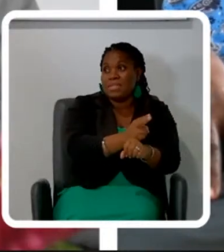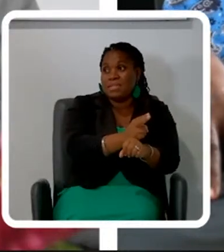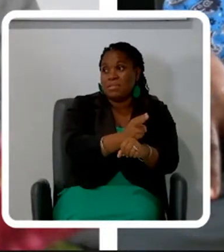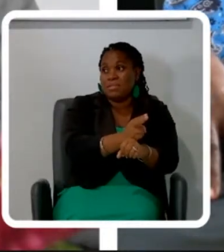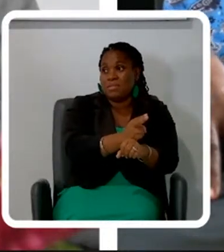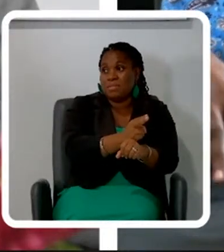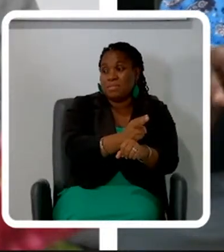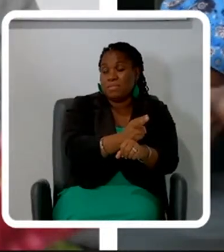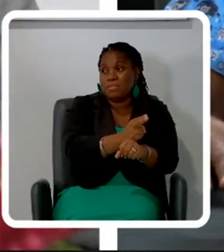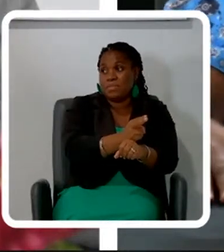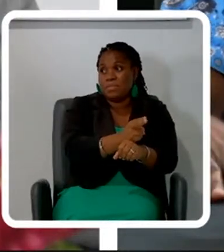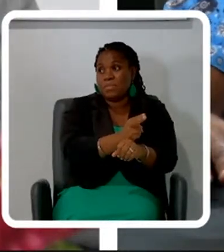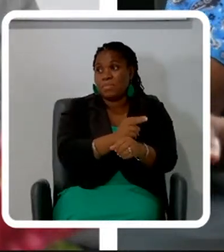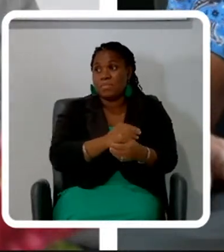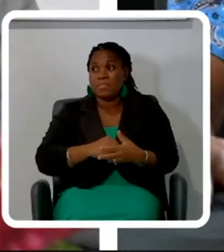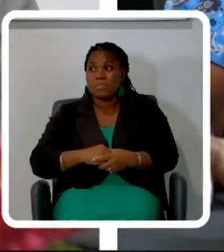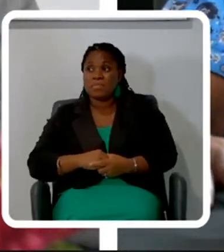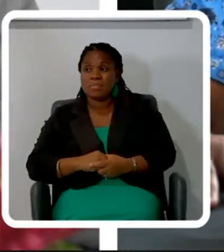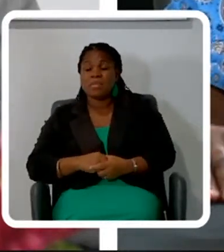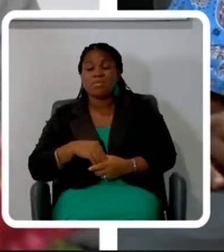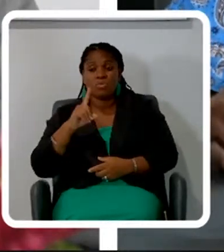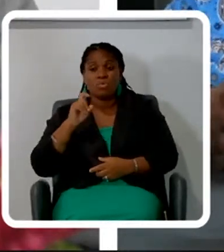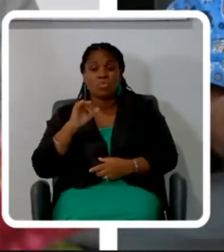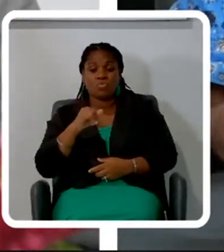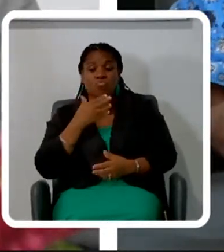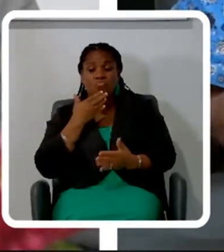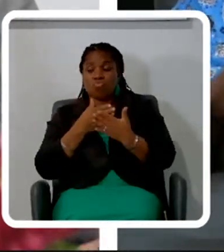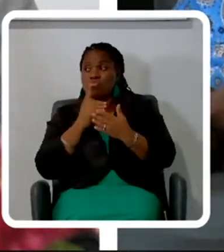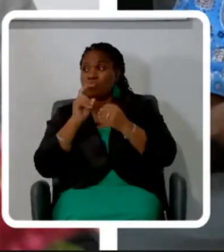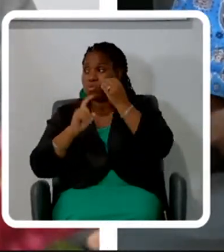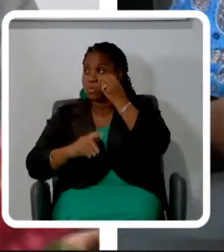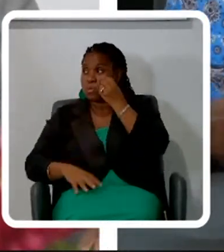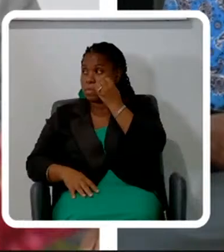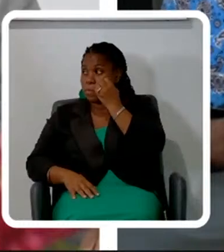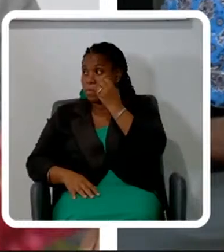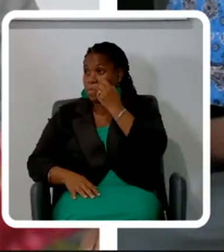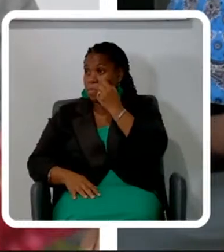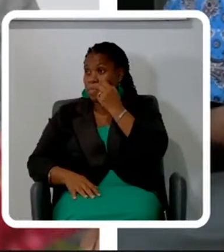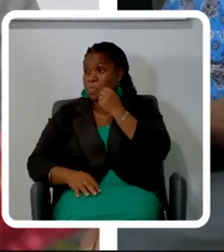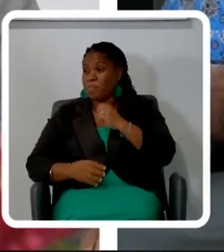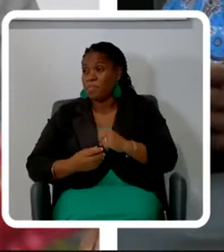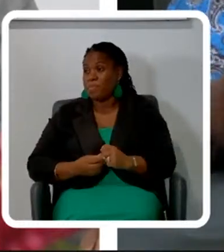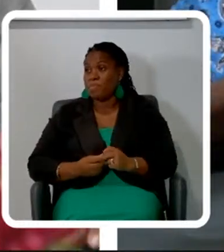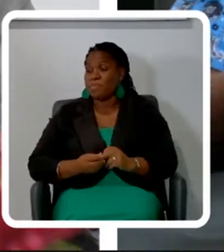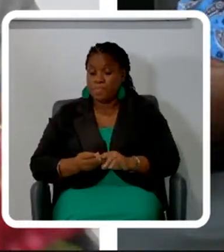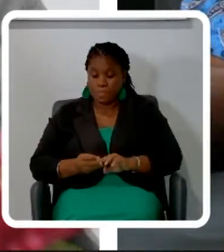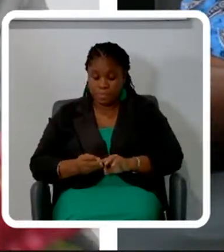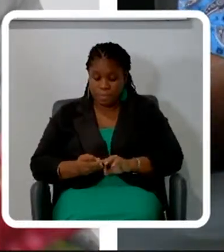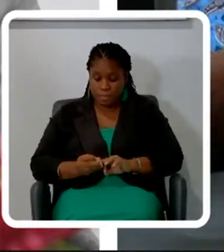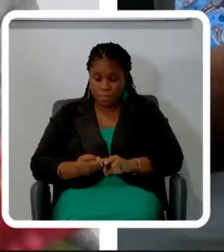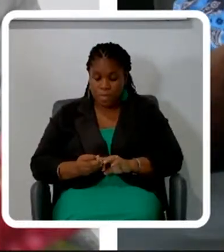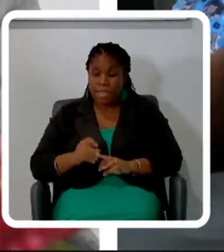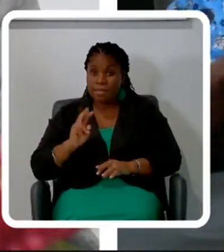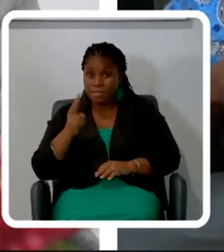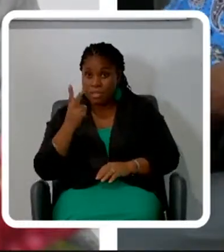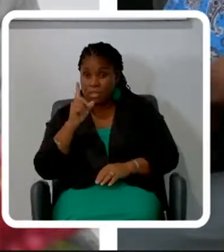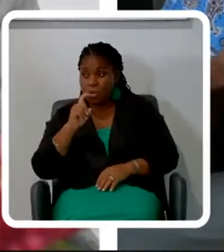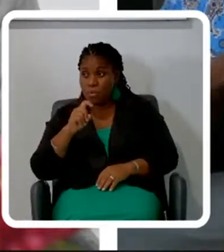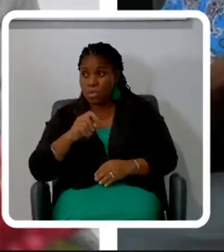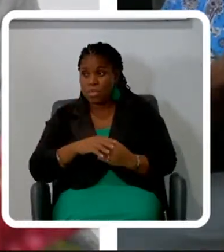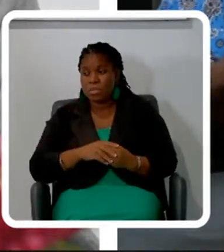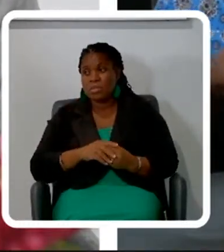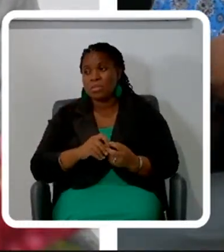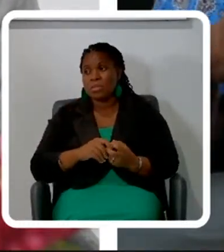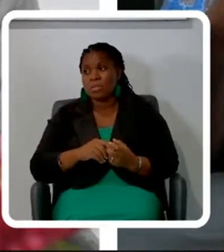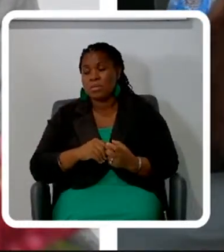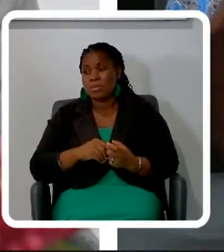of the country? That's one of my questions. Right. Go ahead. And then secondly,